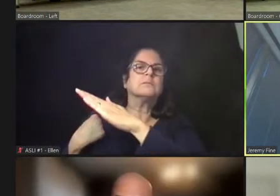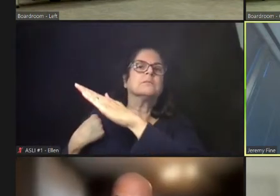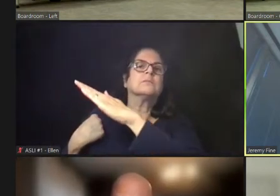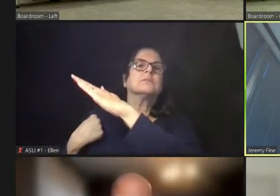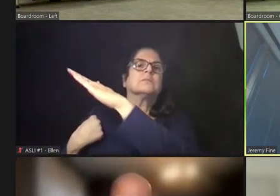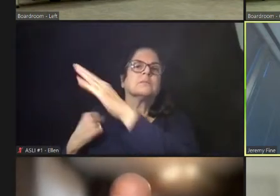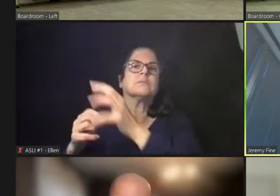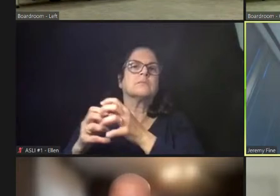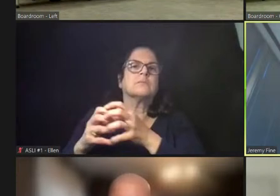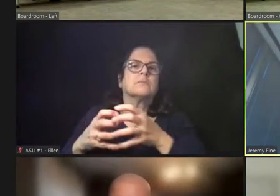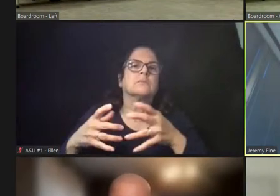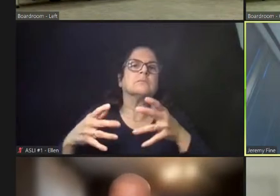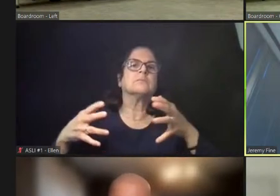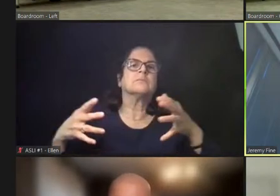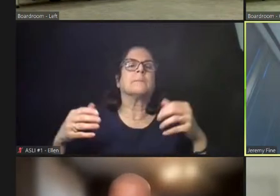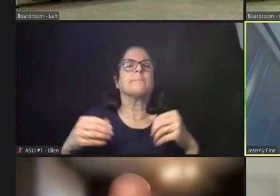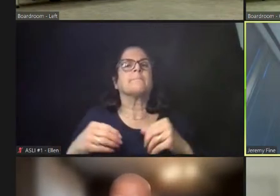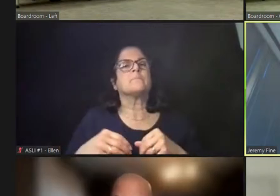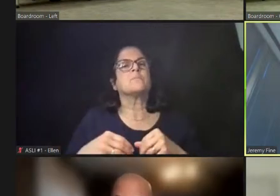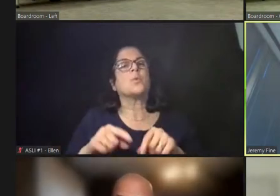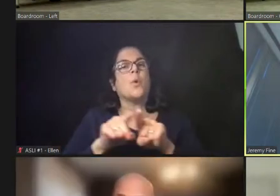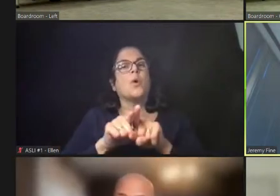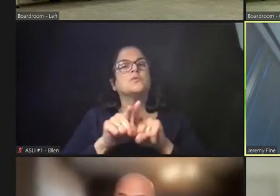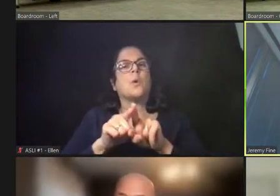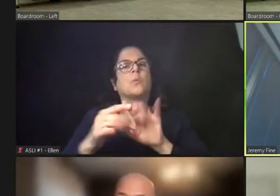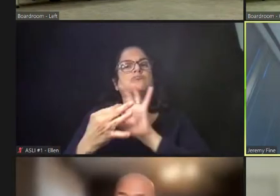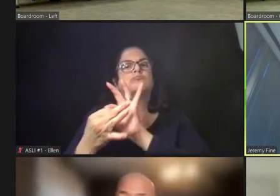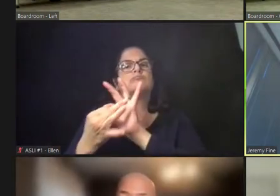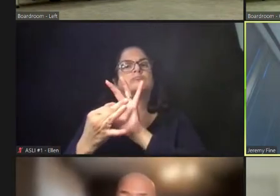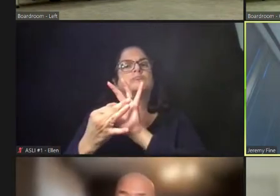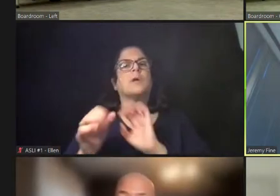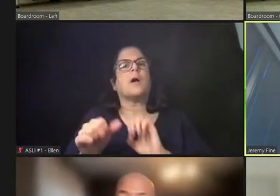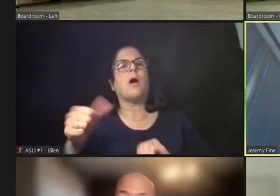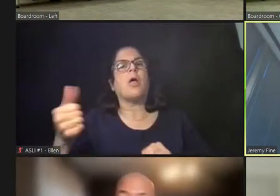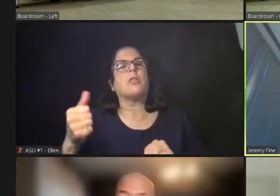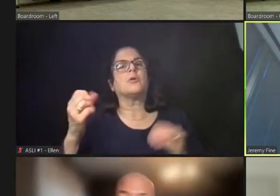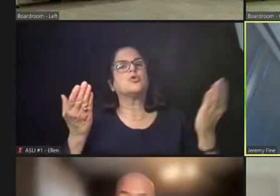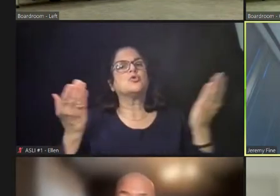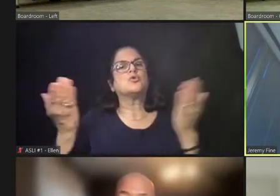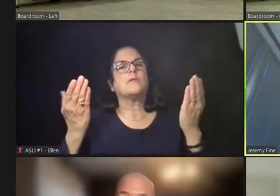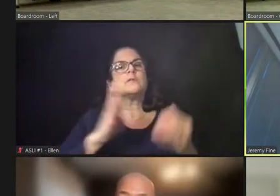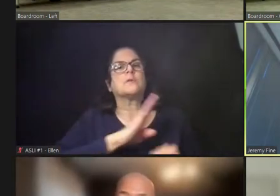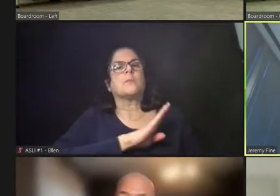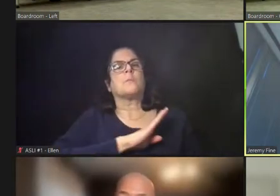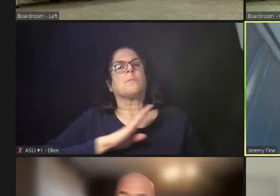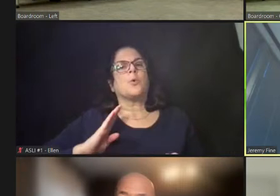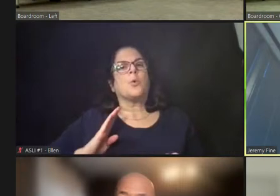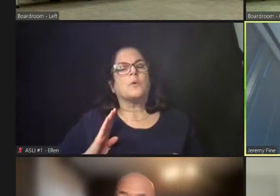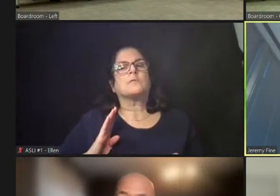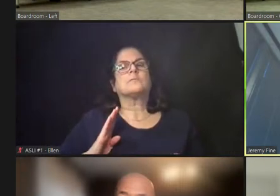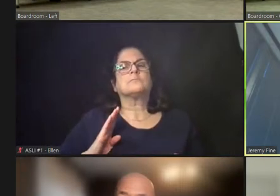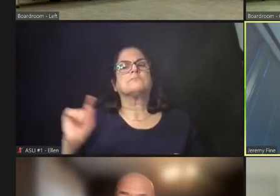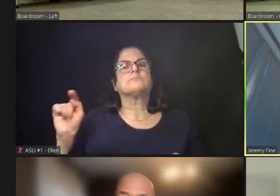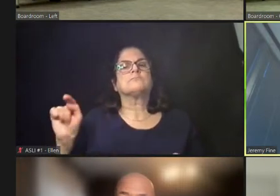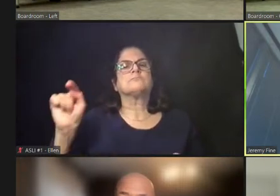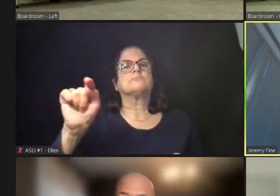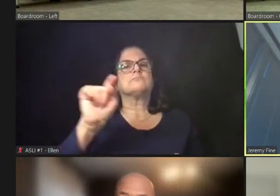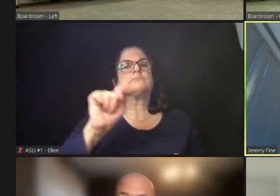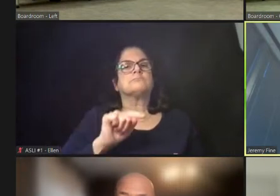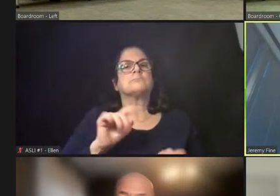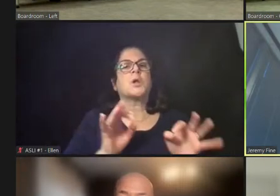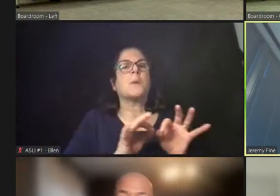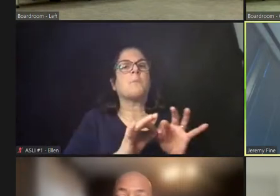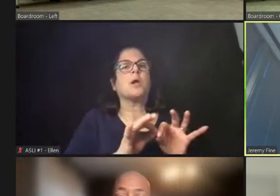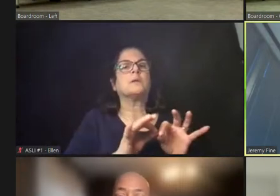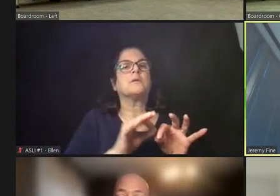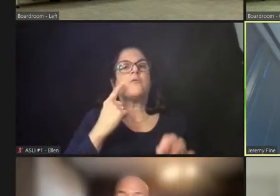have, you know, been partnering with the other service boards on making sure that the price point on the